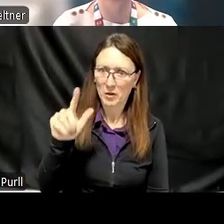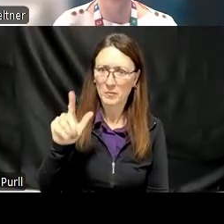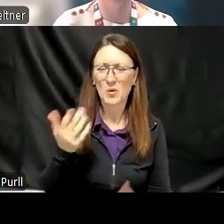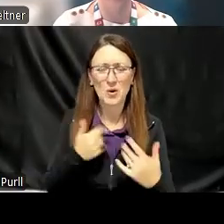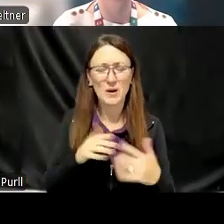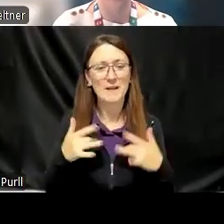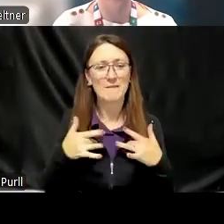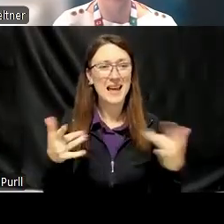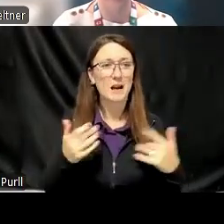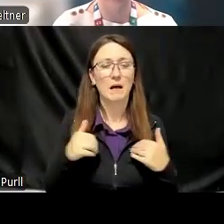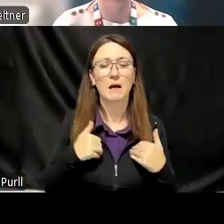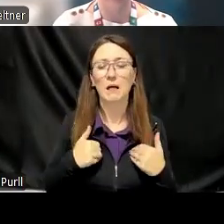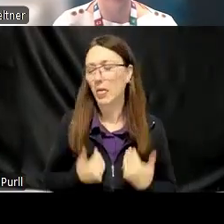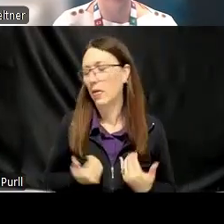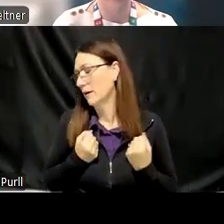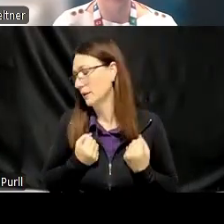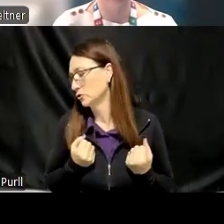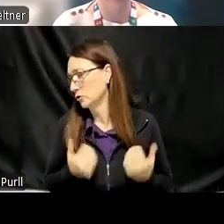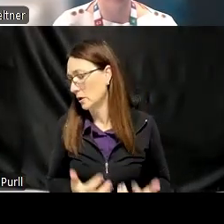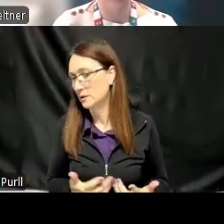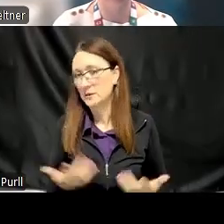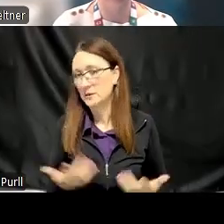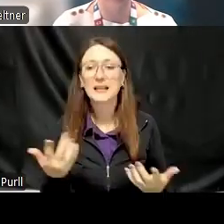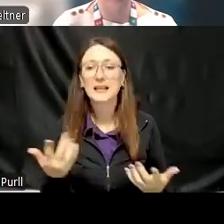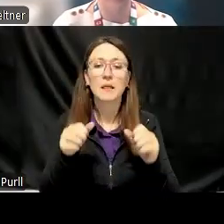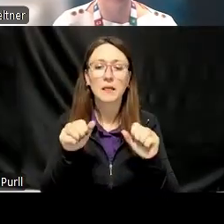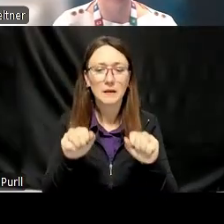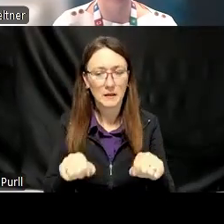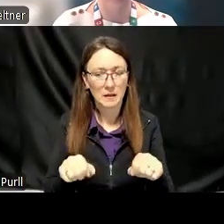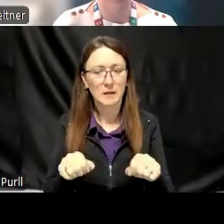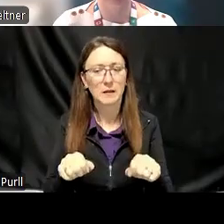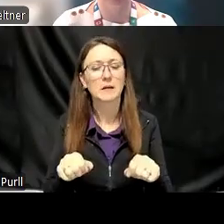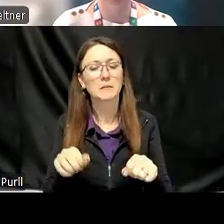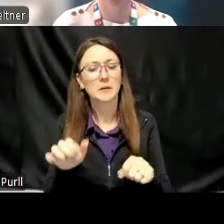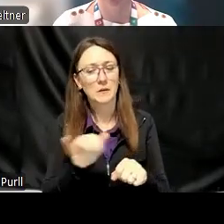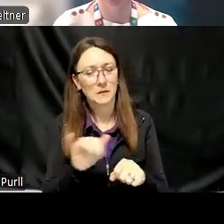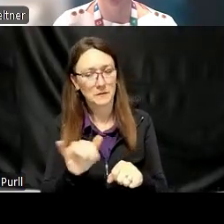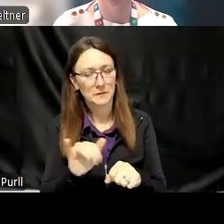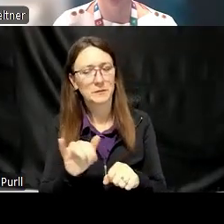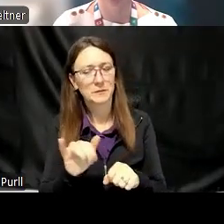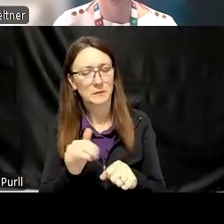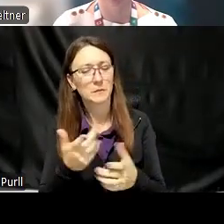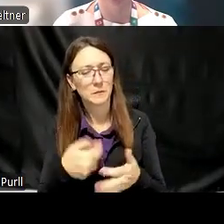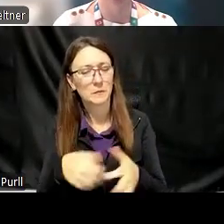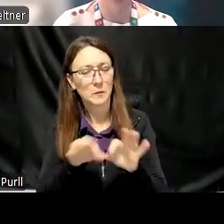events, it's also a good time to check your hearing.